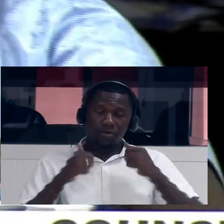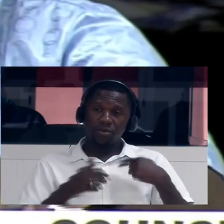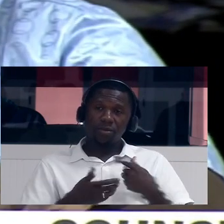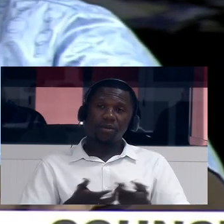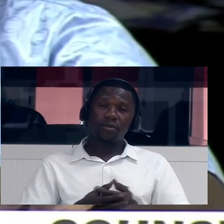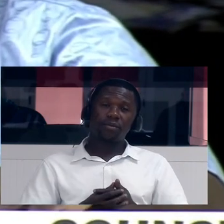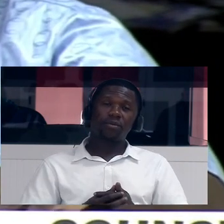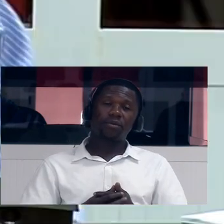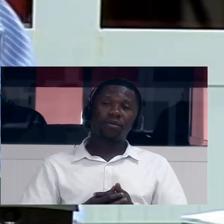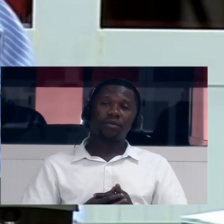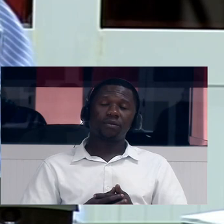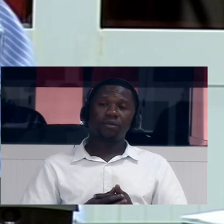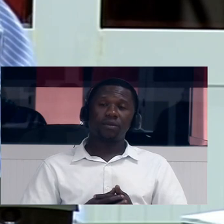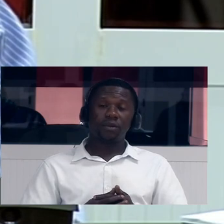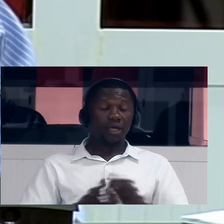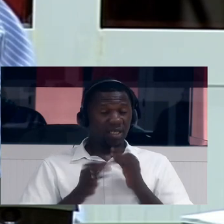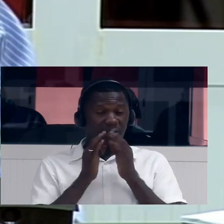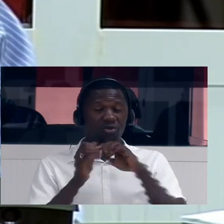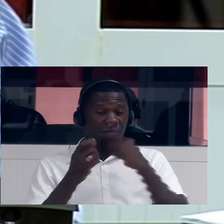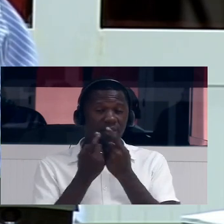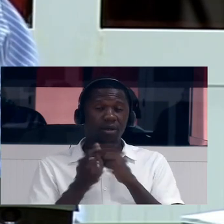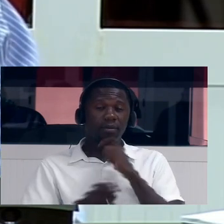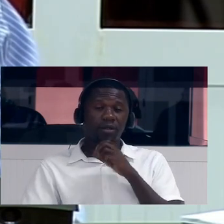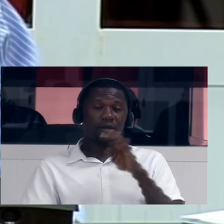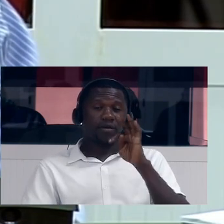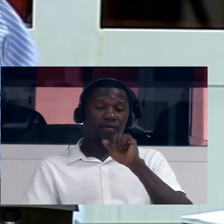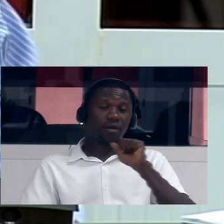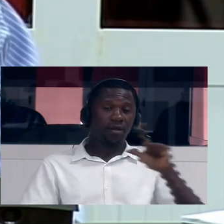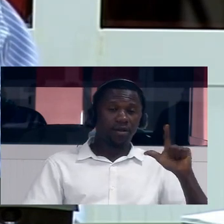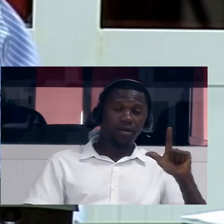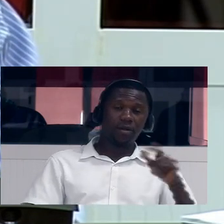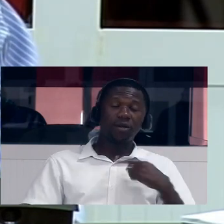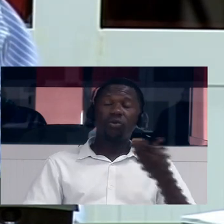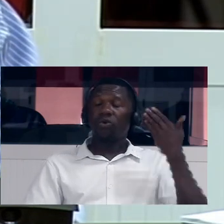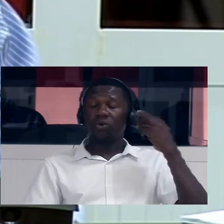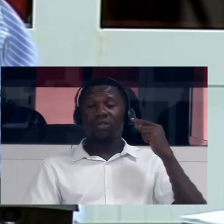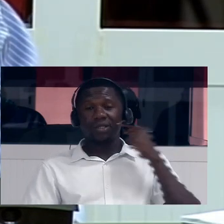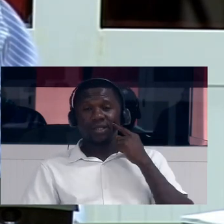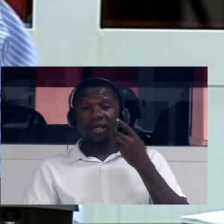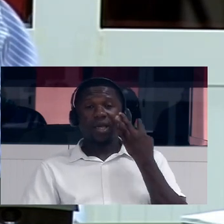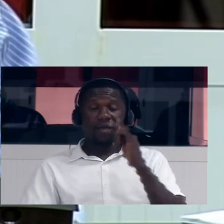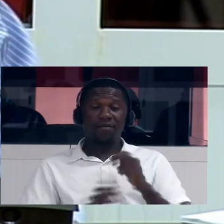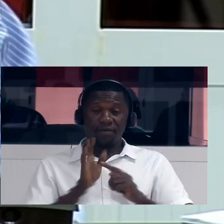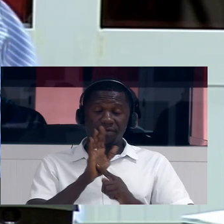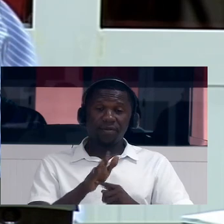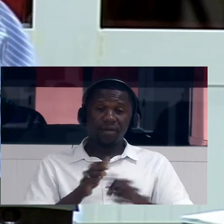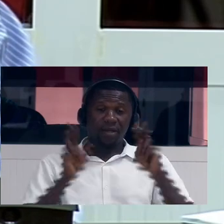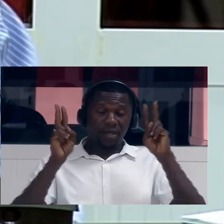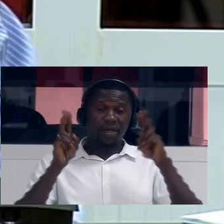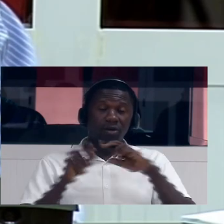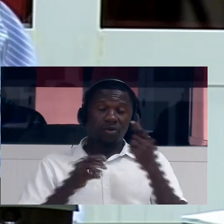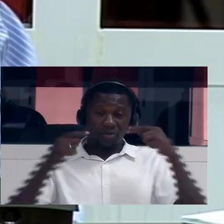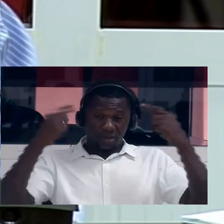It didn't come out in such plain language. I tell you something, Mr. Fall. In those days, if the president, the IGM, didn't succeed in